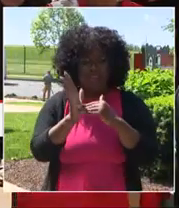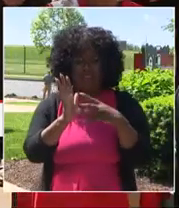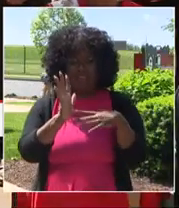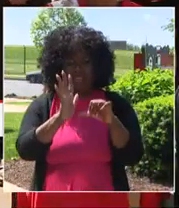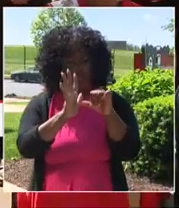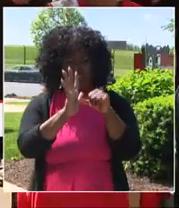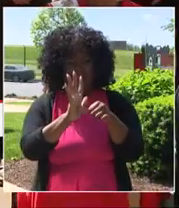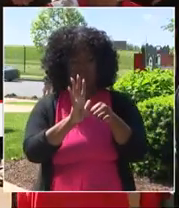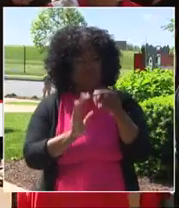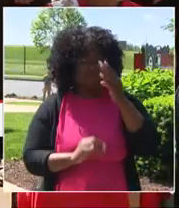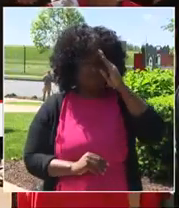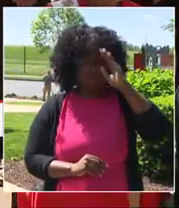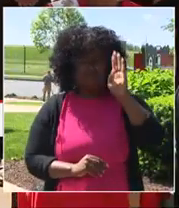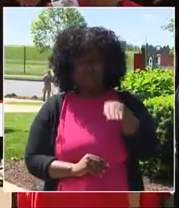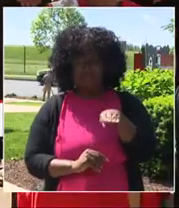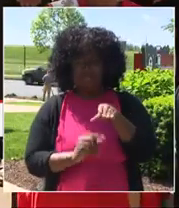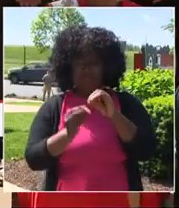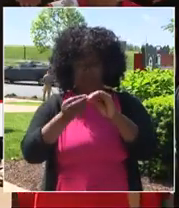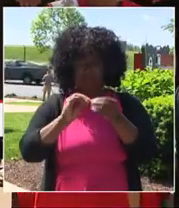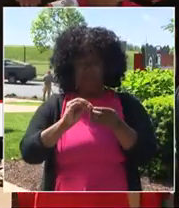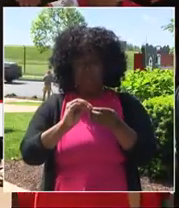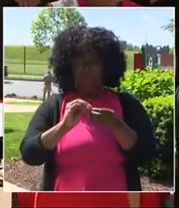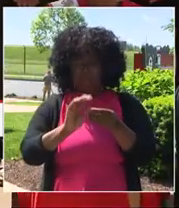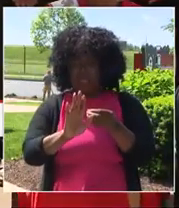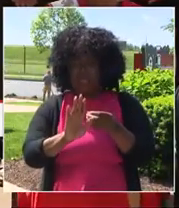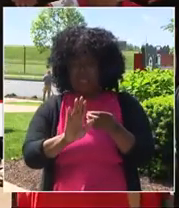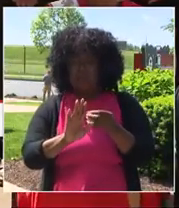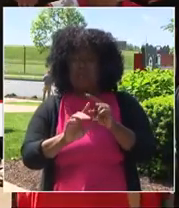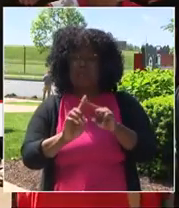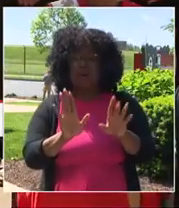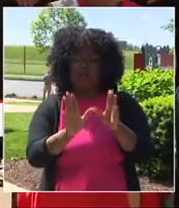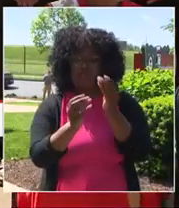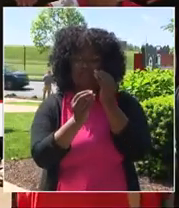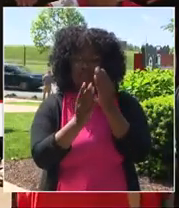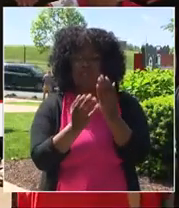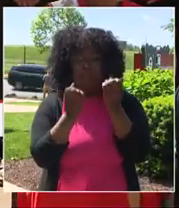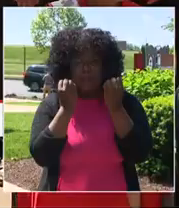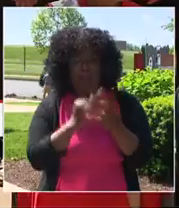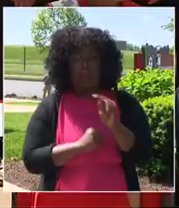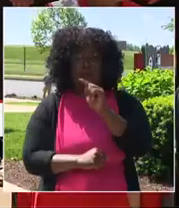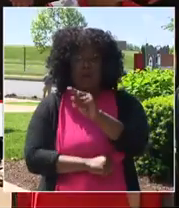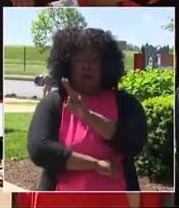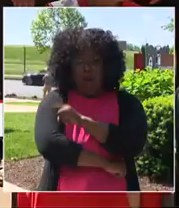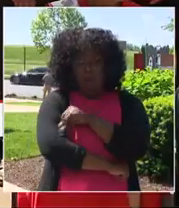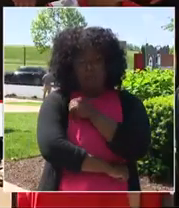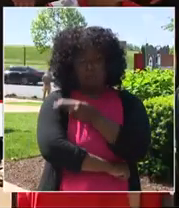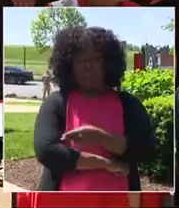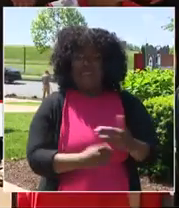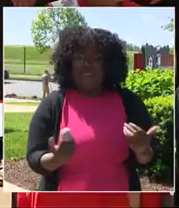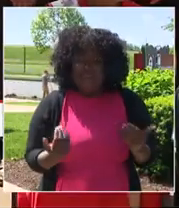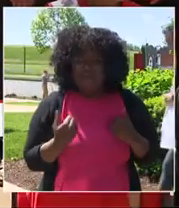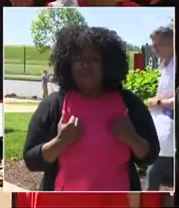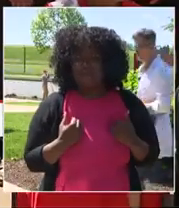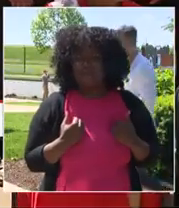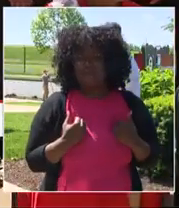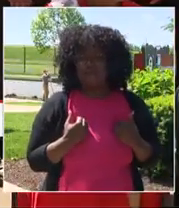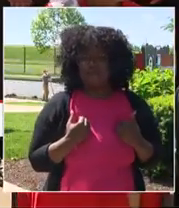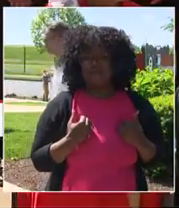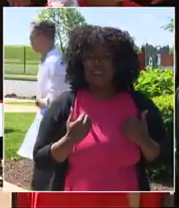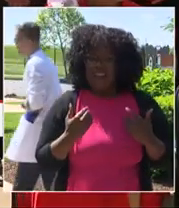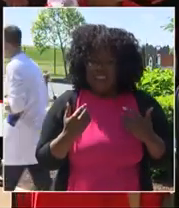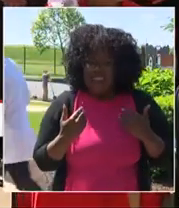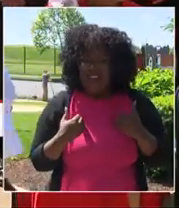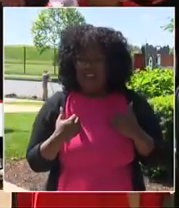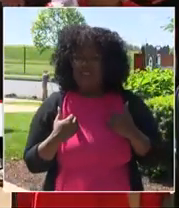will say that there are certainly a number of our hospitals who have a disproportionate amount of Medicaid as